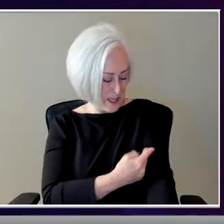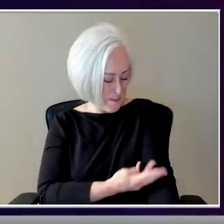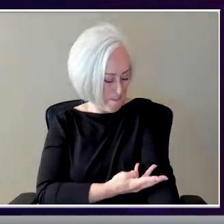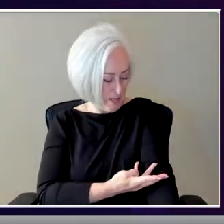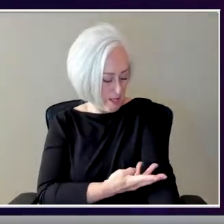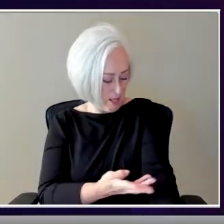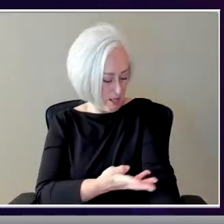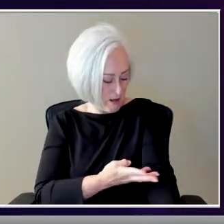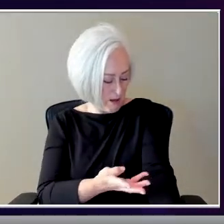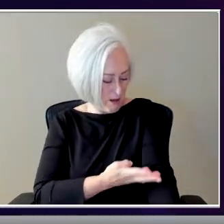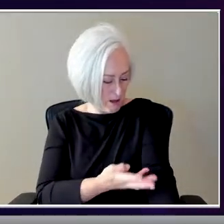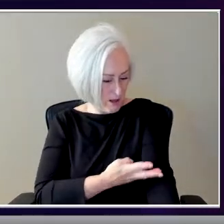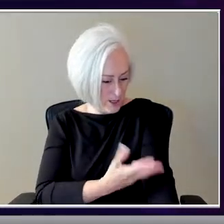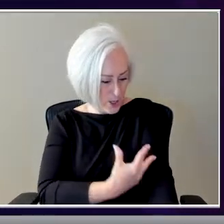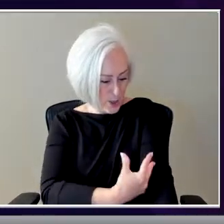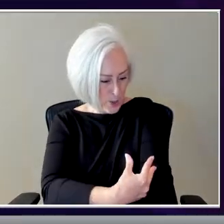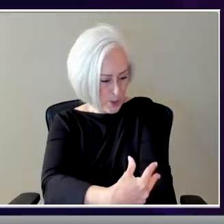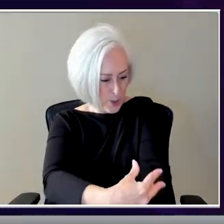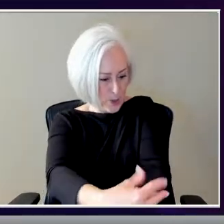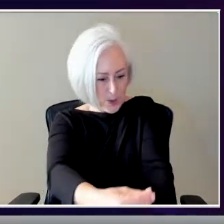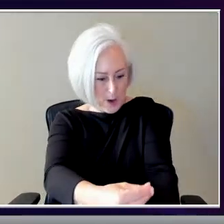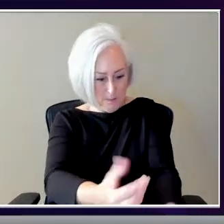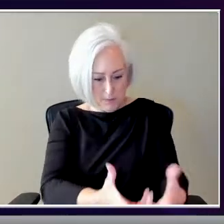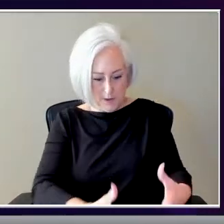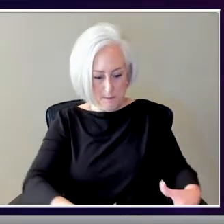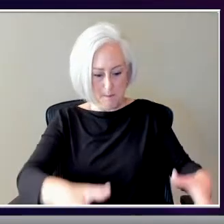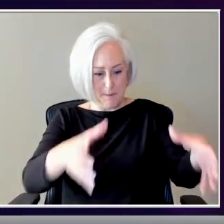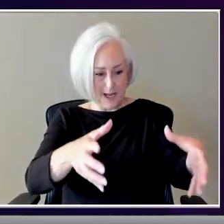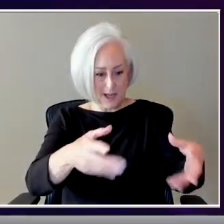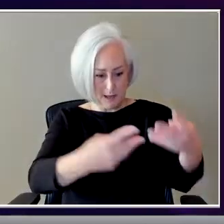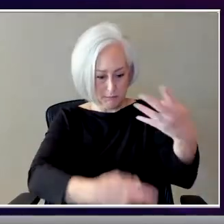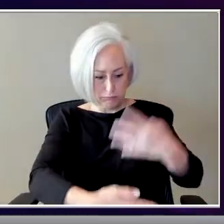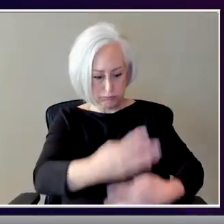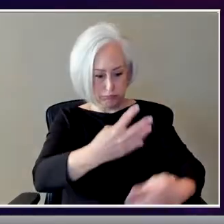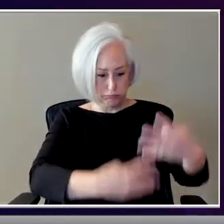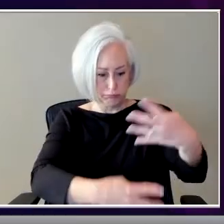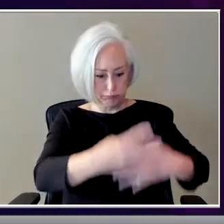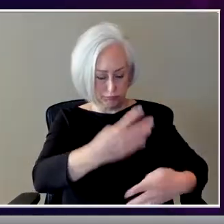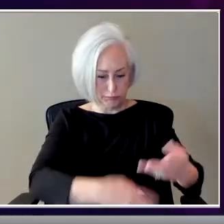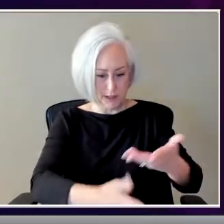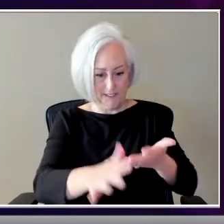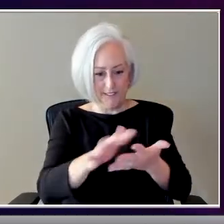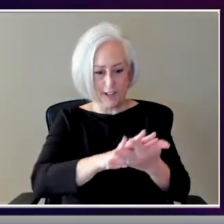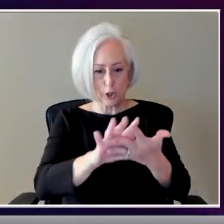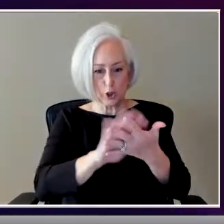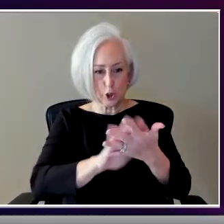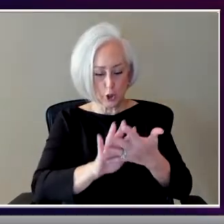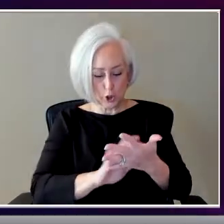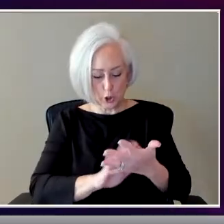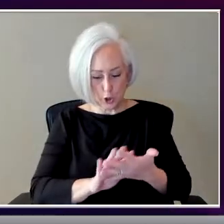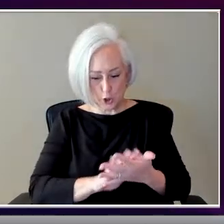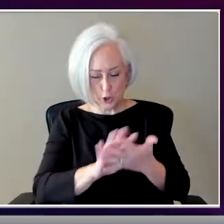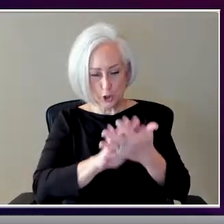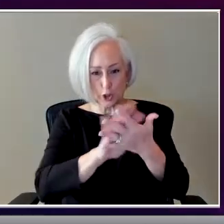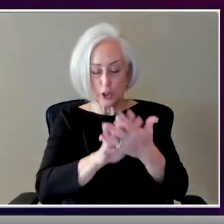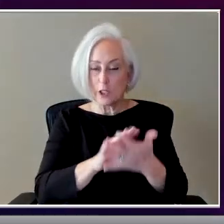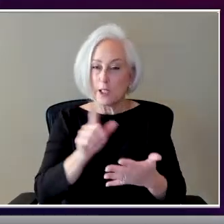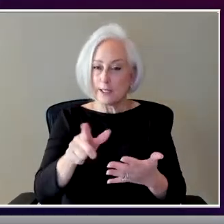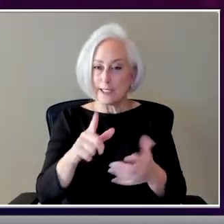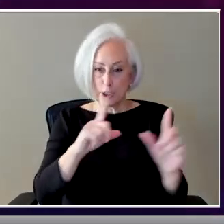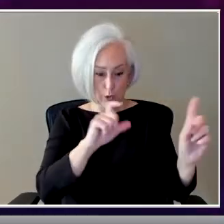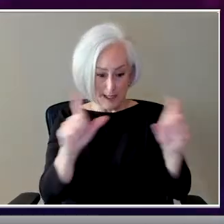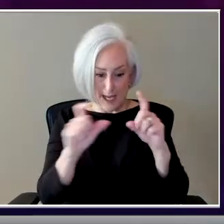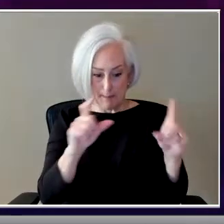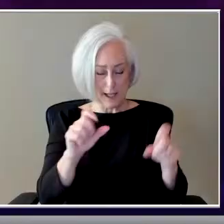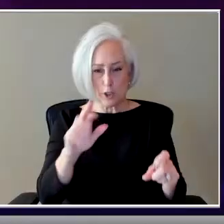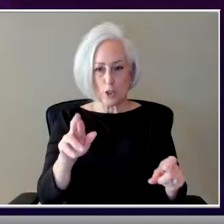being removed and certain things are being filtered out and put back in. Did you take a lot of pictures, or were you trying not to think about